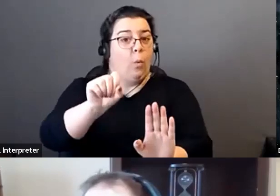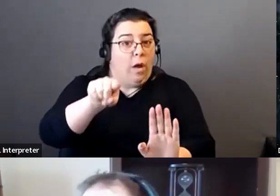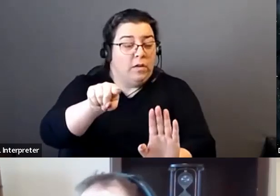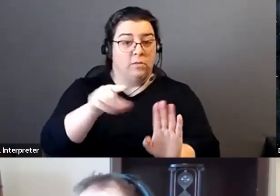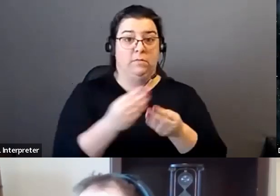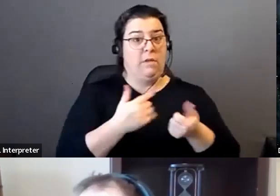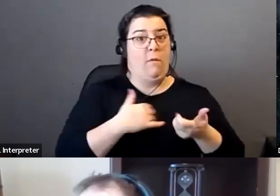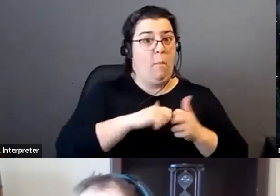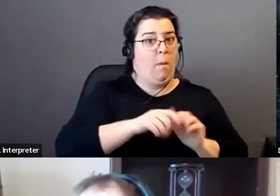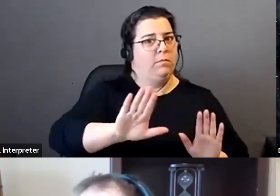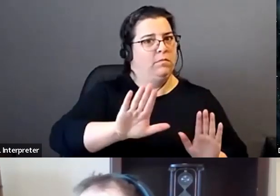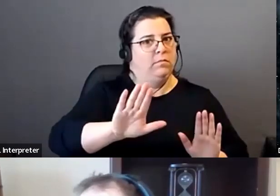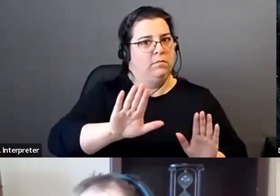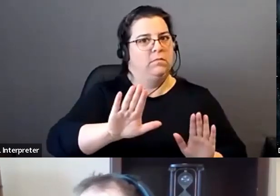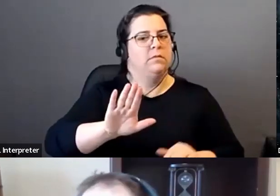is,